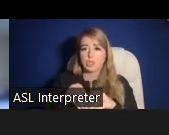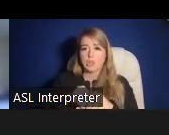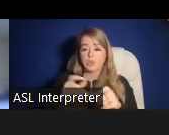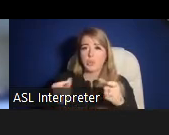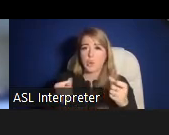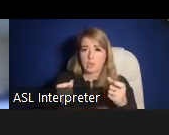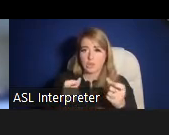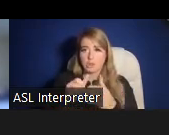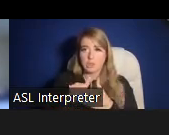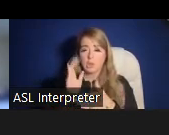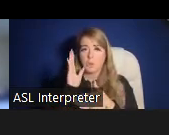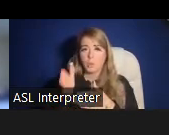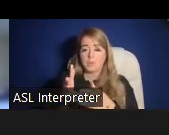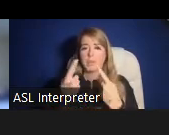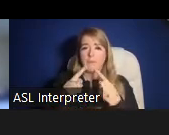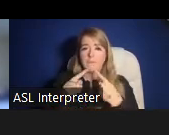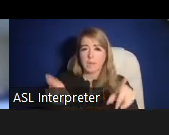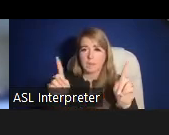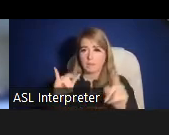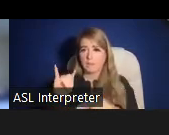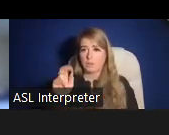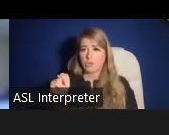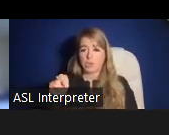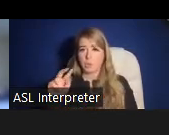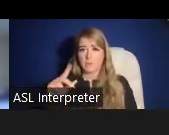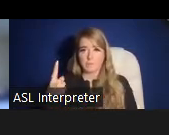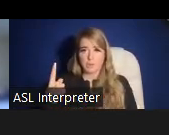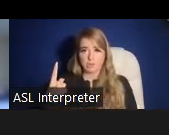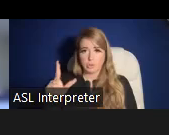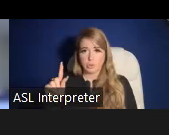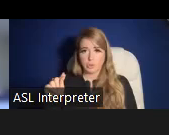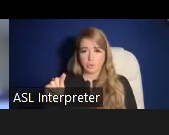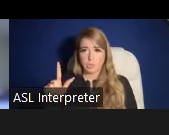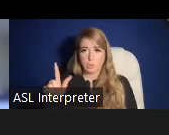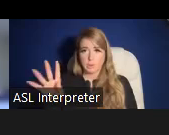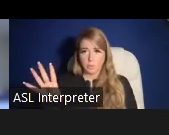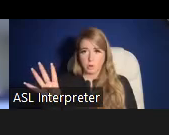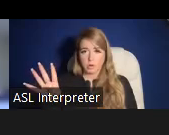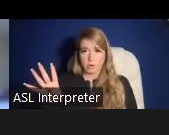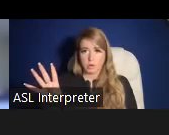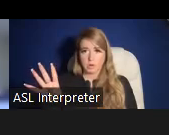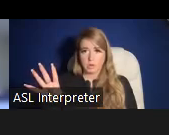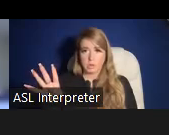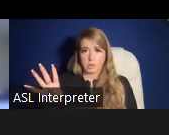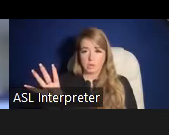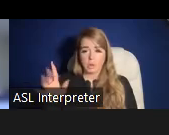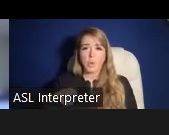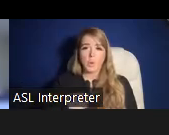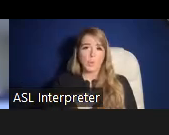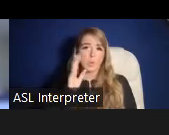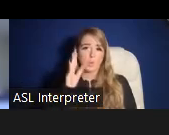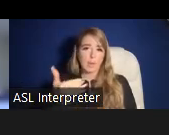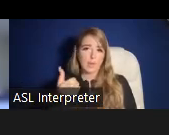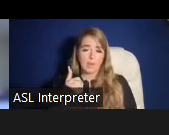regulations, which will be effective January 1st of 2024, we will have